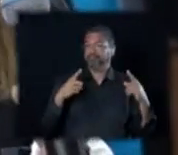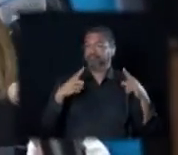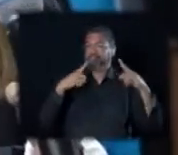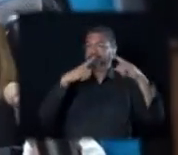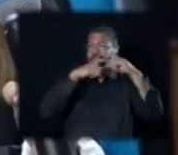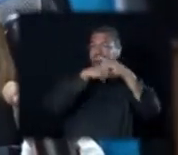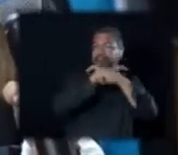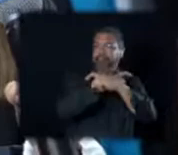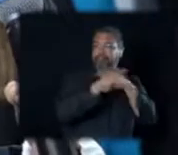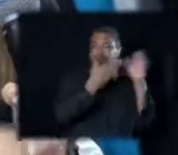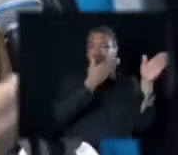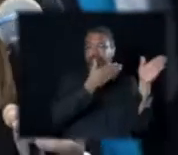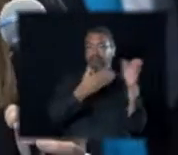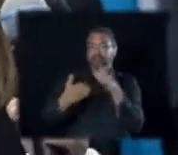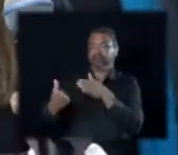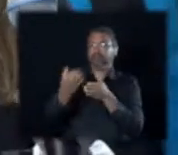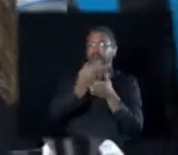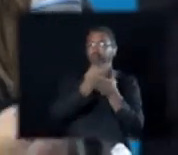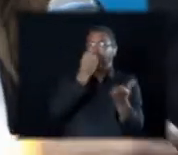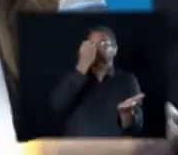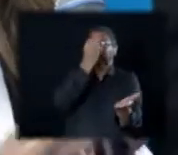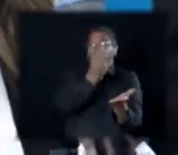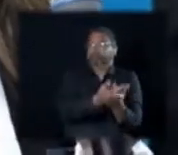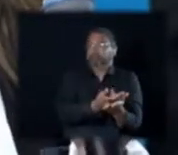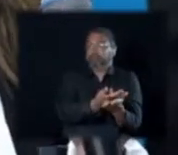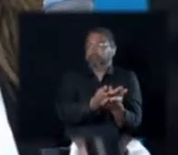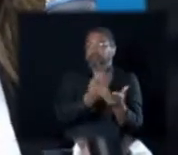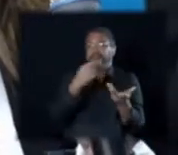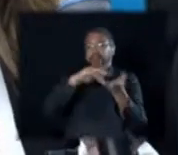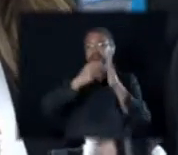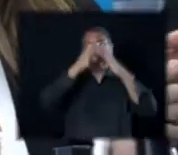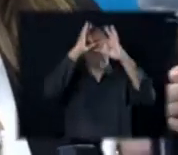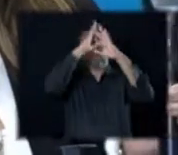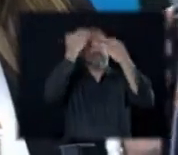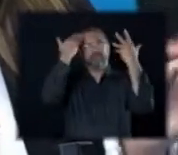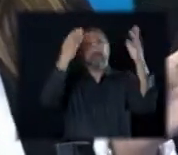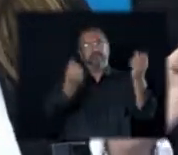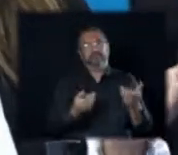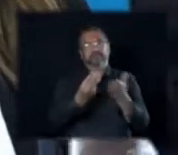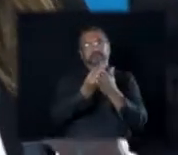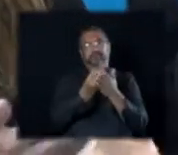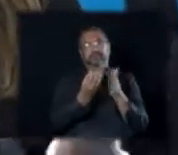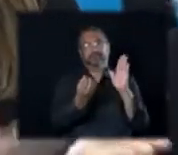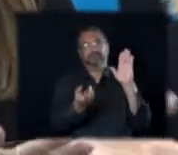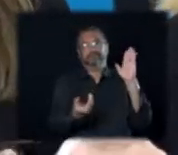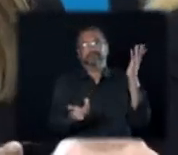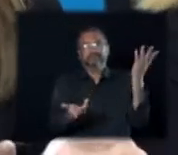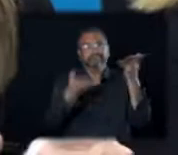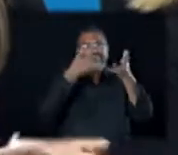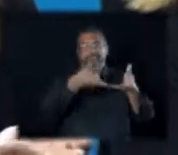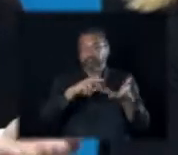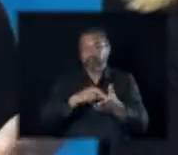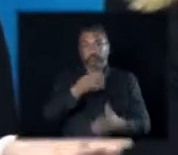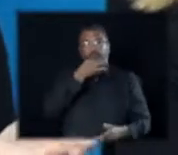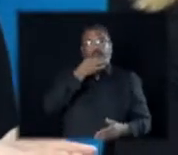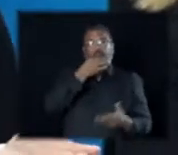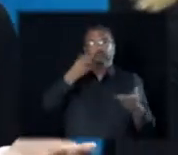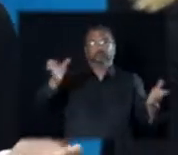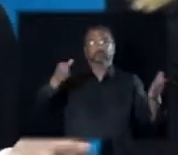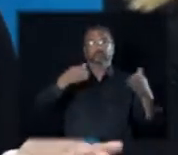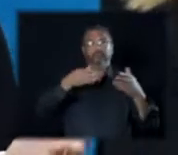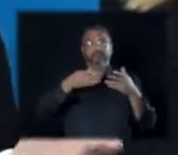is carried out, doesn't it complicate the completion of a fiscal plan if the government doesn't know how much money it